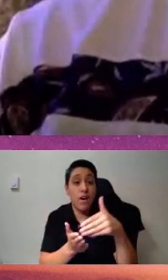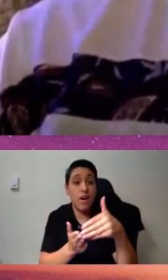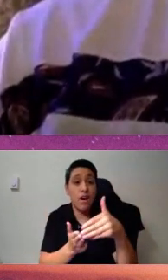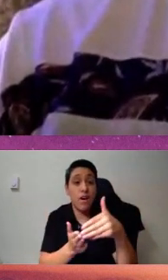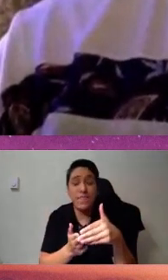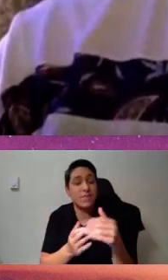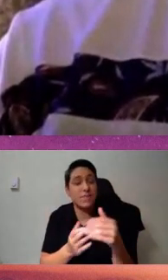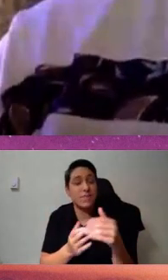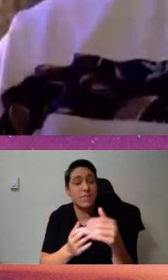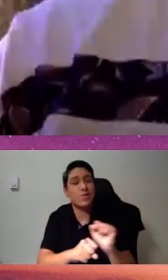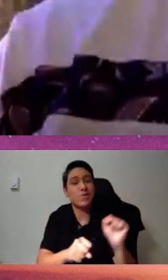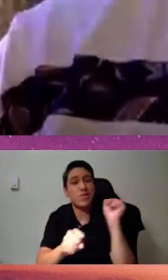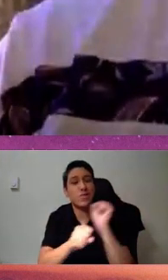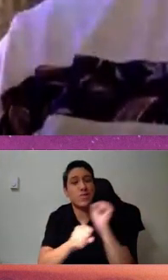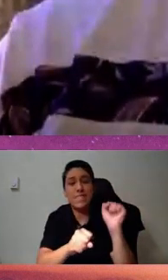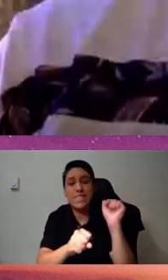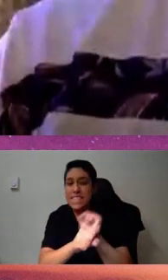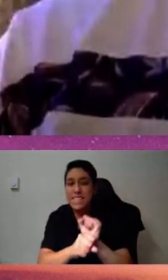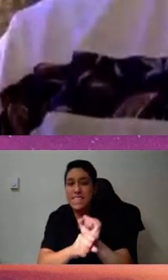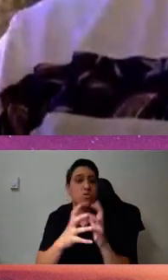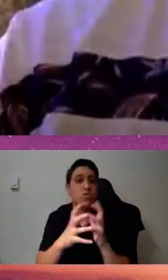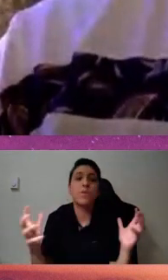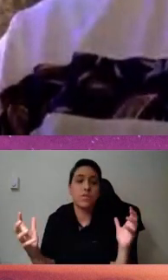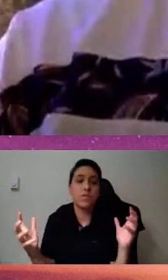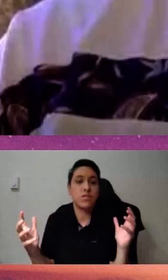overwork ourselves, especially as,